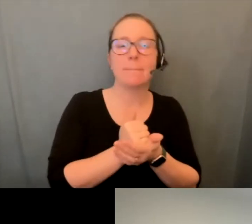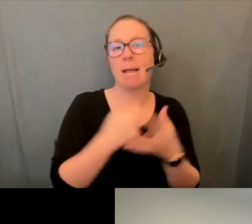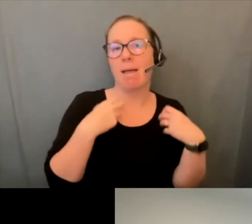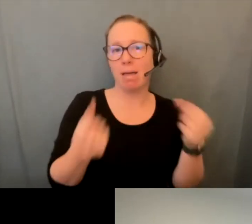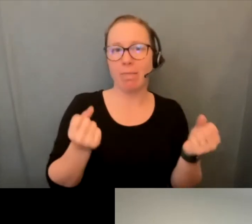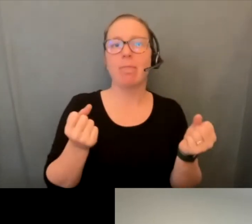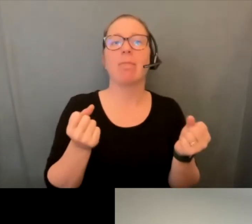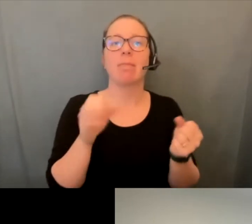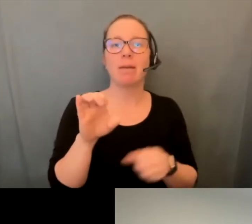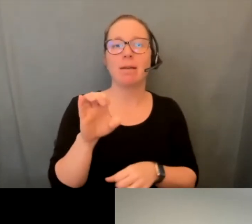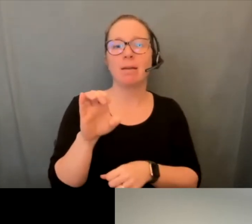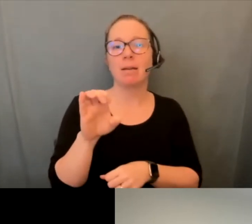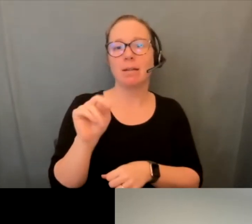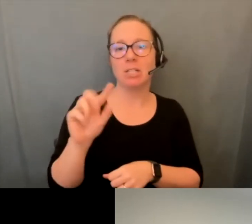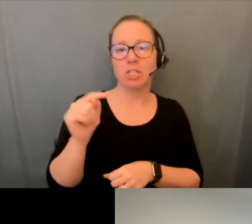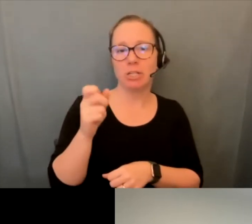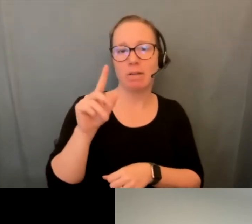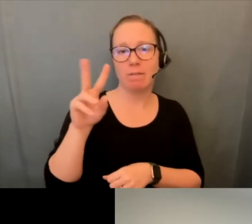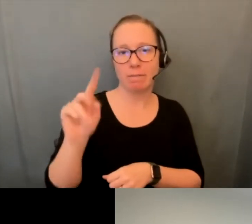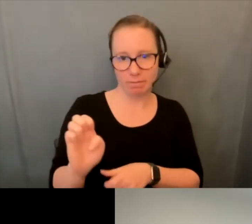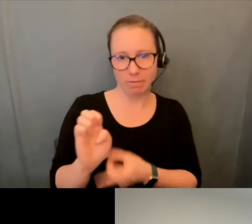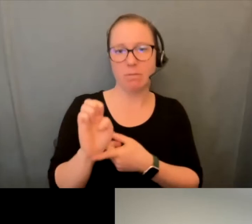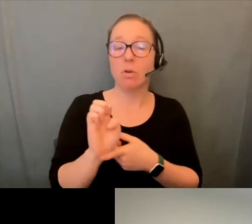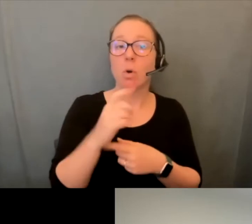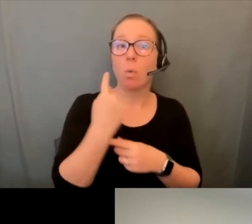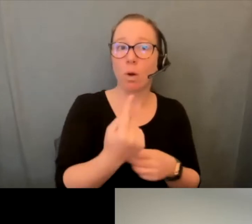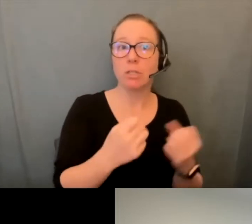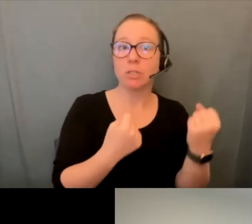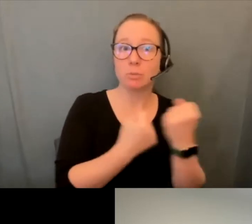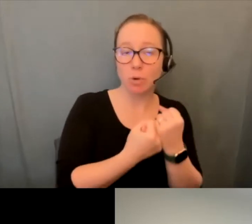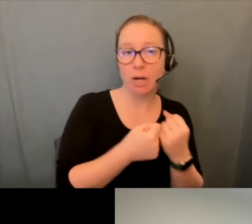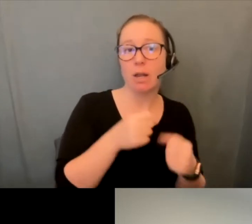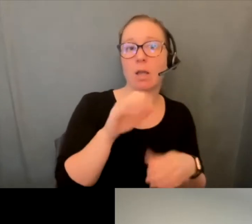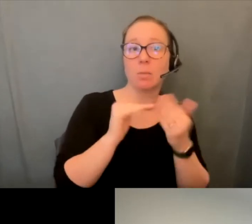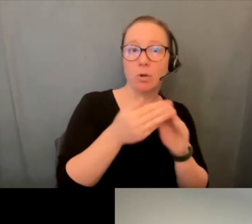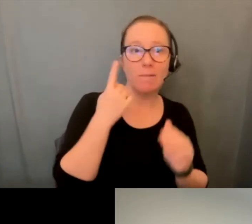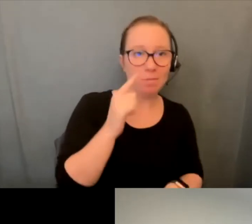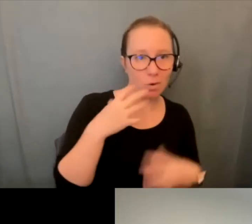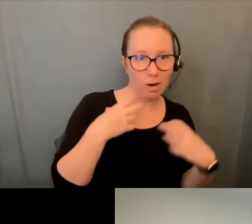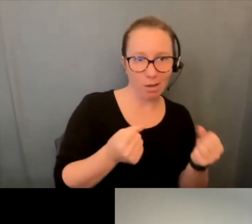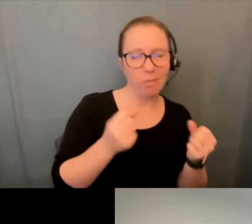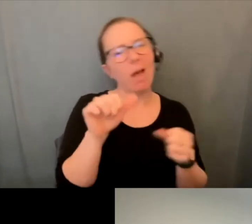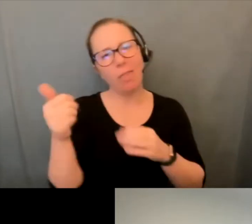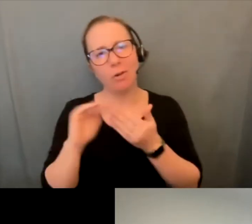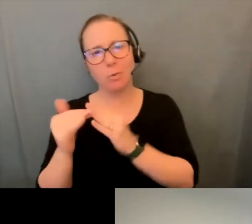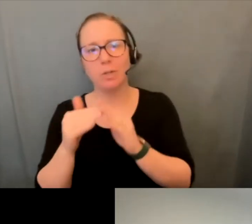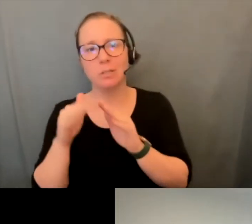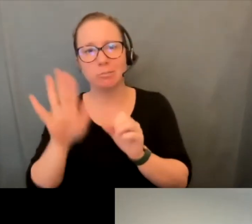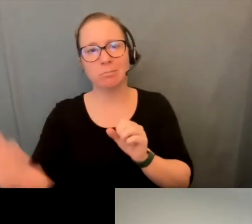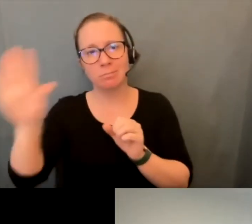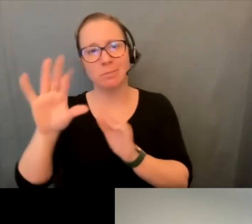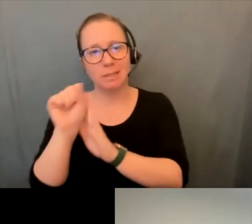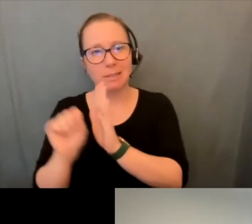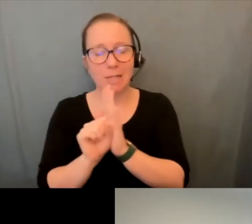is specifically towards supporting the Accountable Community for Health or other community groups across the state to recenter their work in